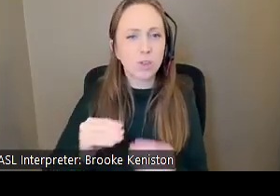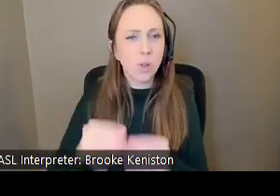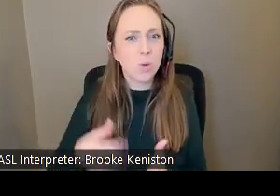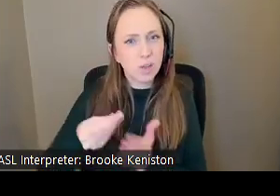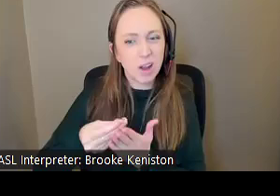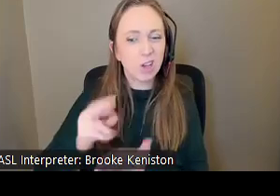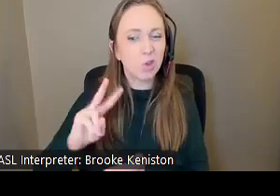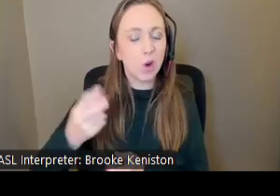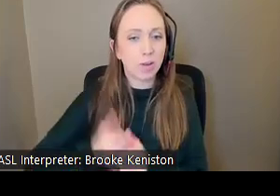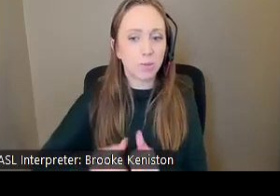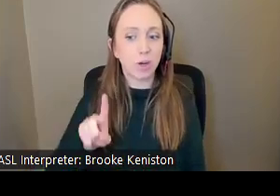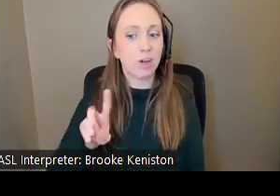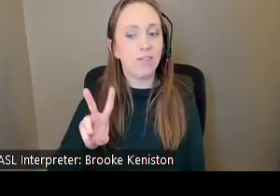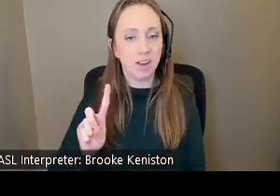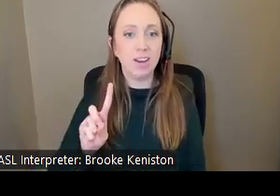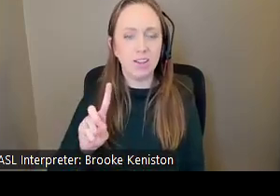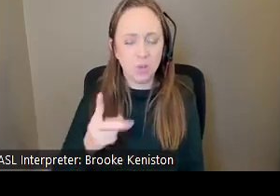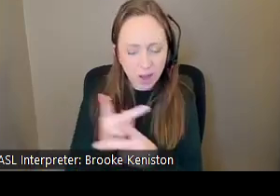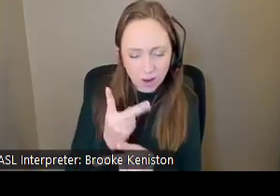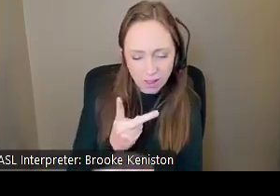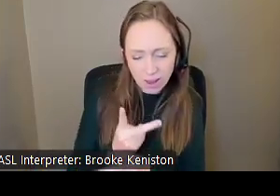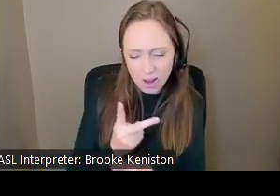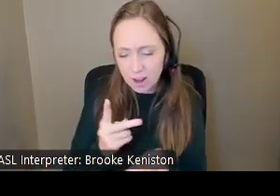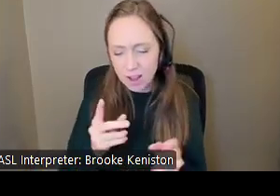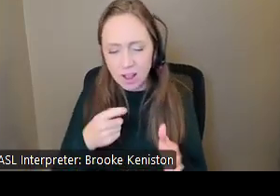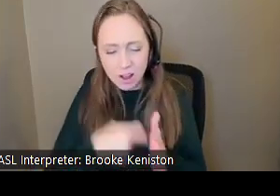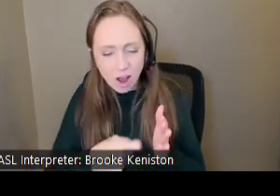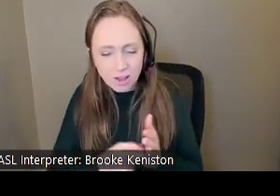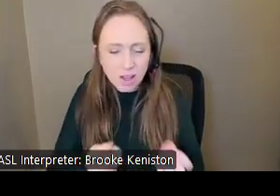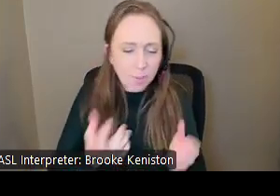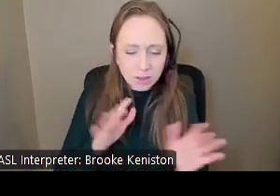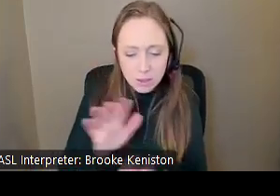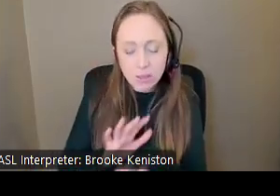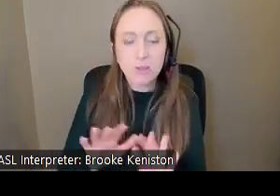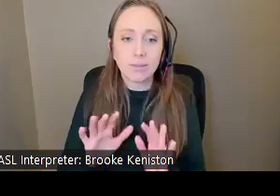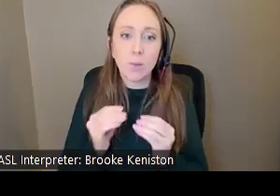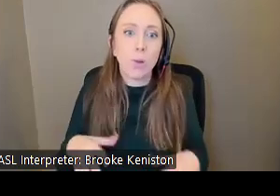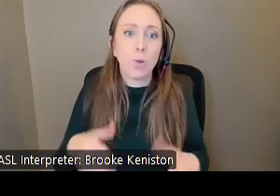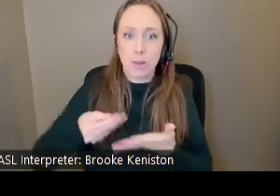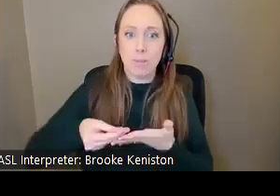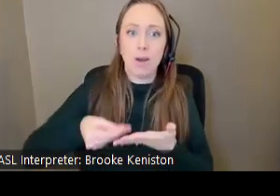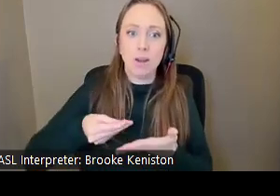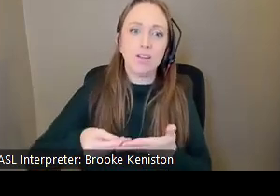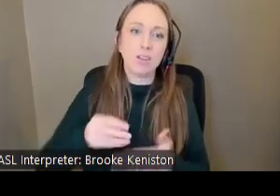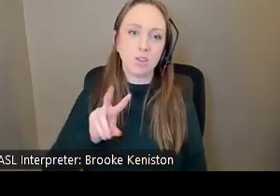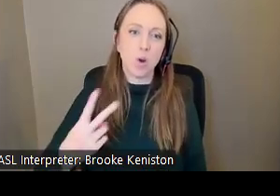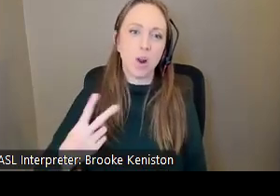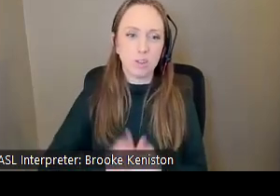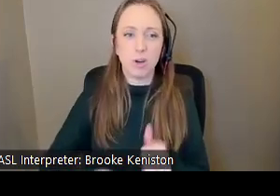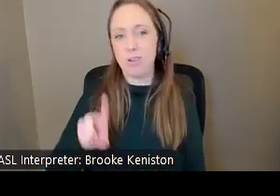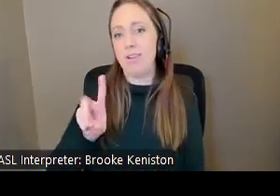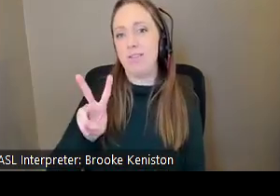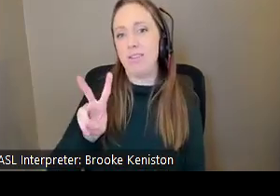they calculated the total cost of it all. And this is the earliest when Blockbuster